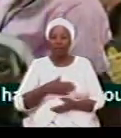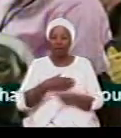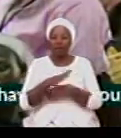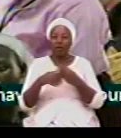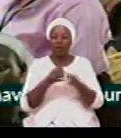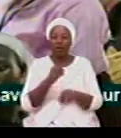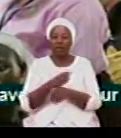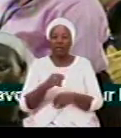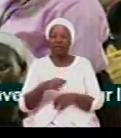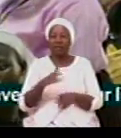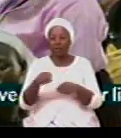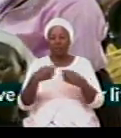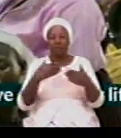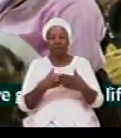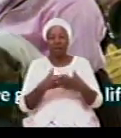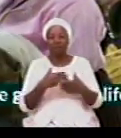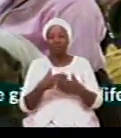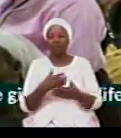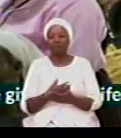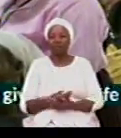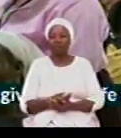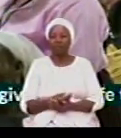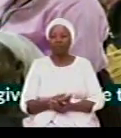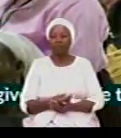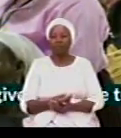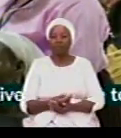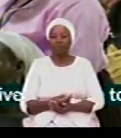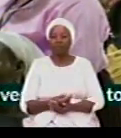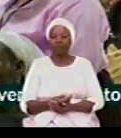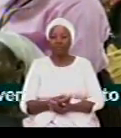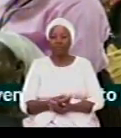See that you attend to everybody.